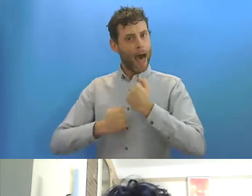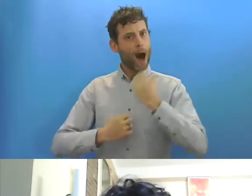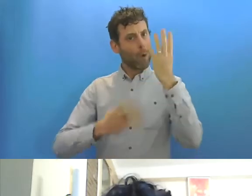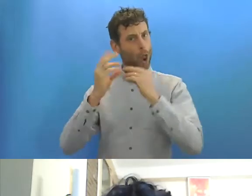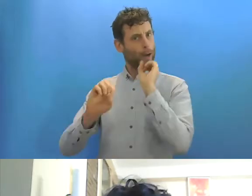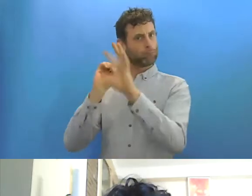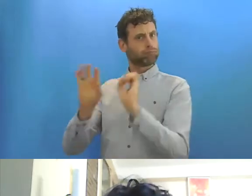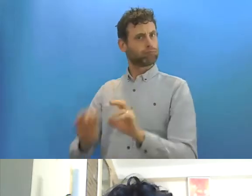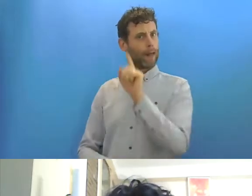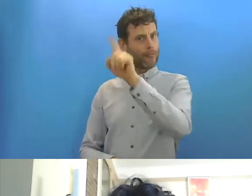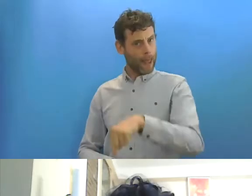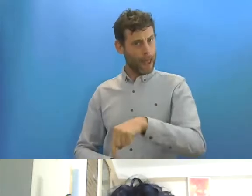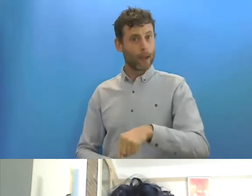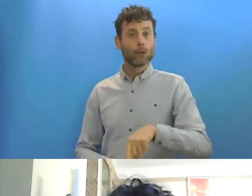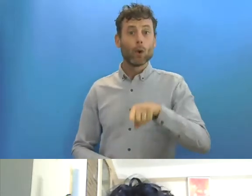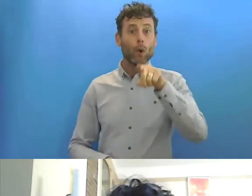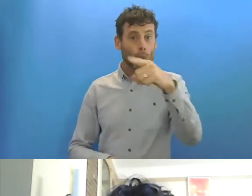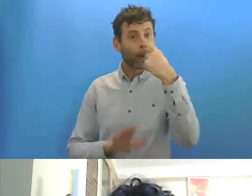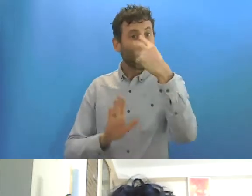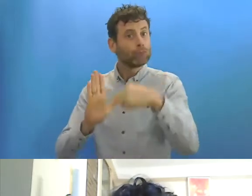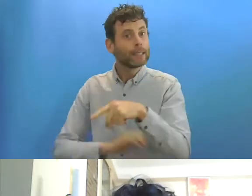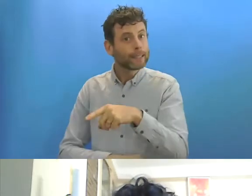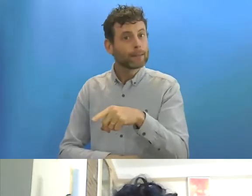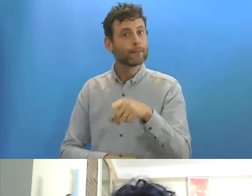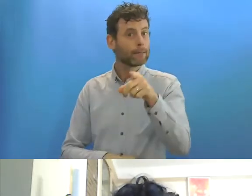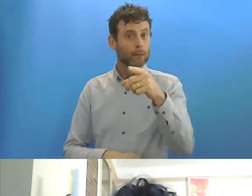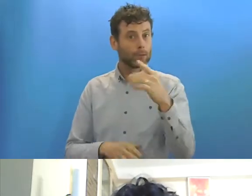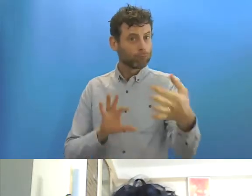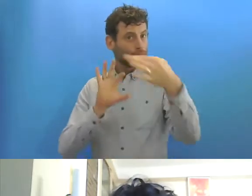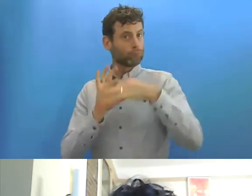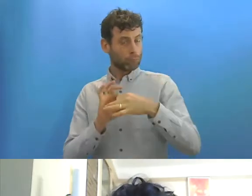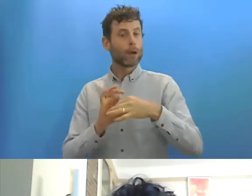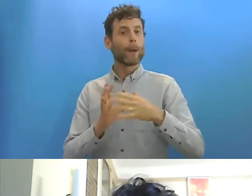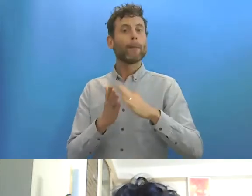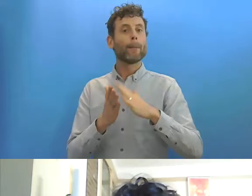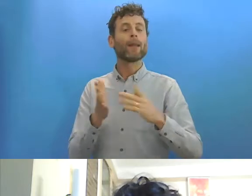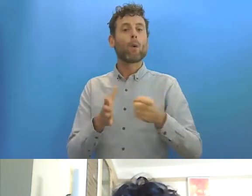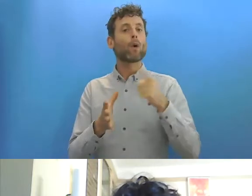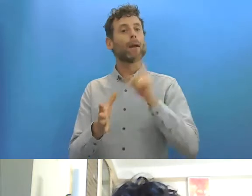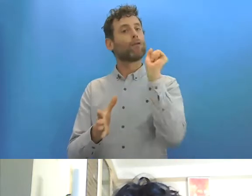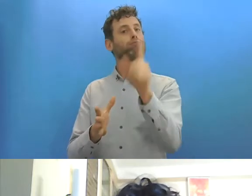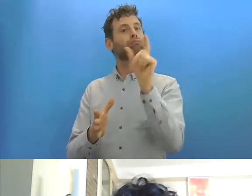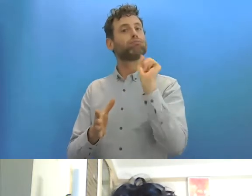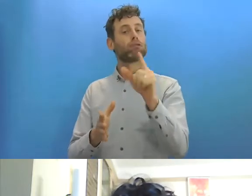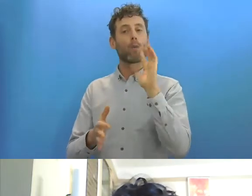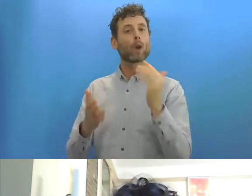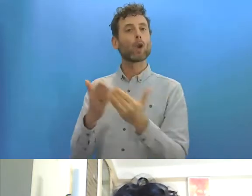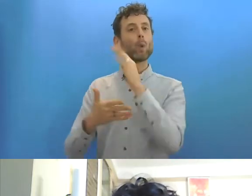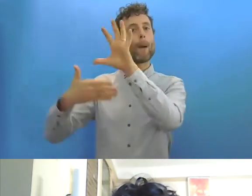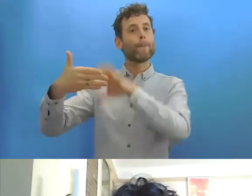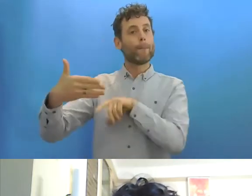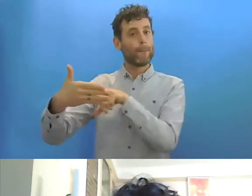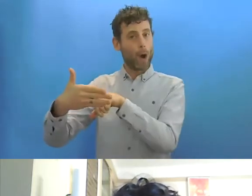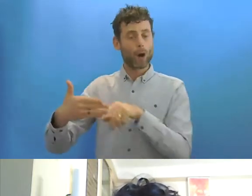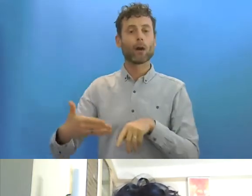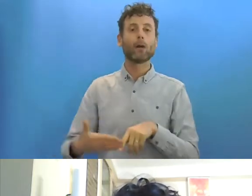goes out once a month and links you to any of the blogs that you might have missed if you haven't been following closely on social media,